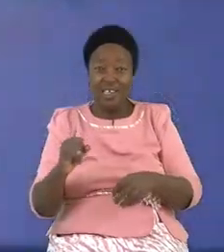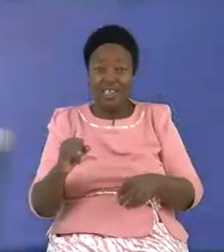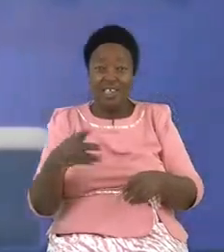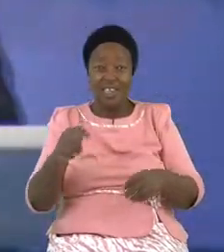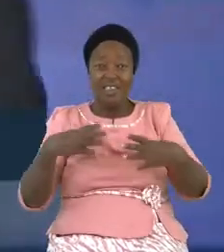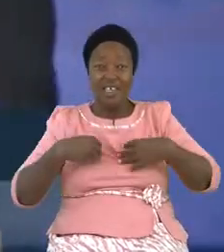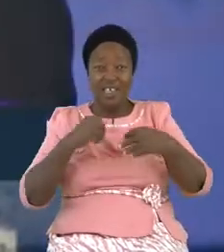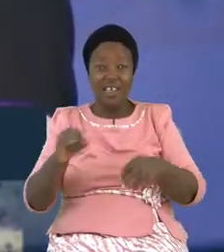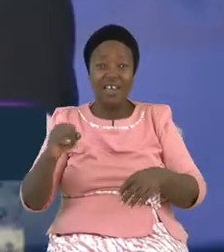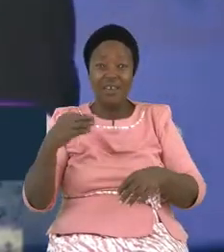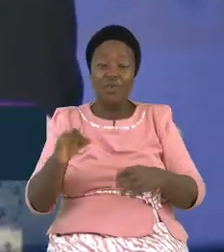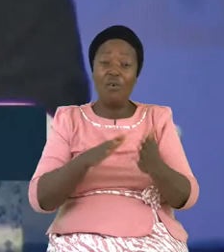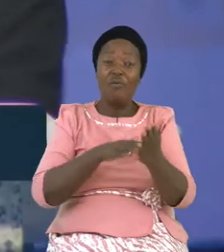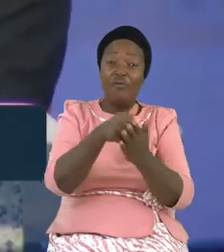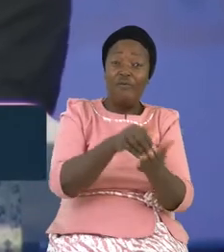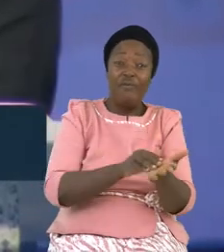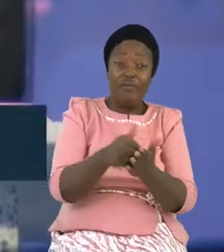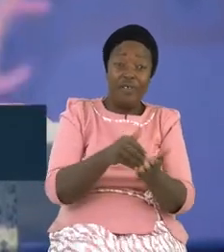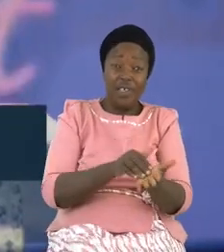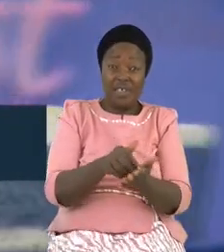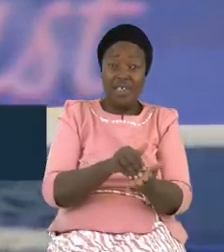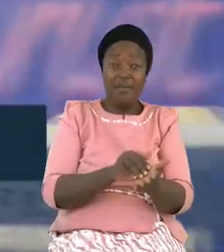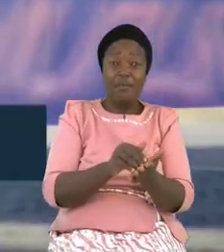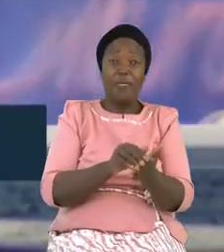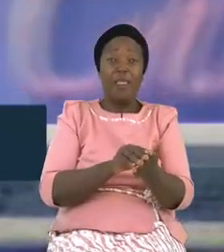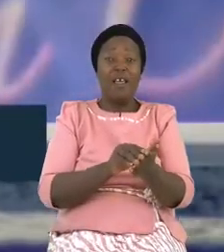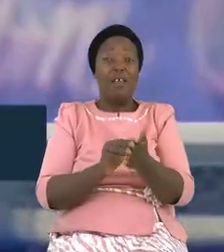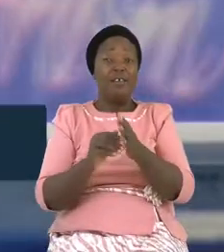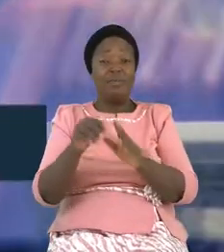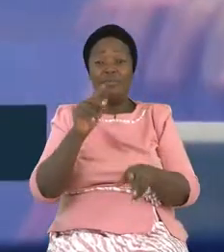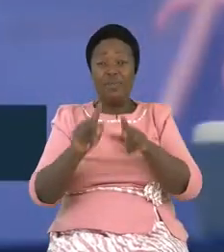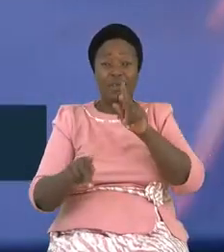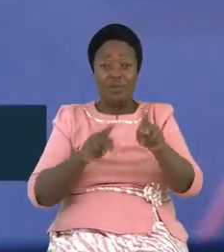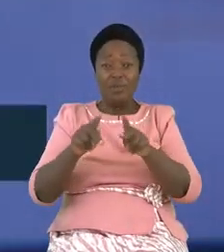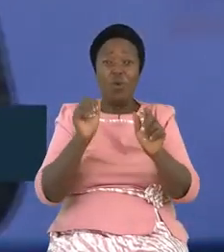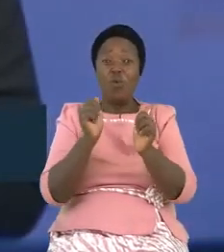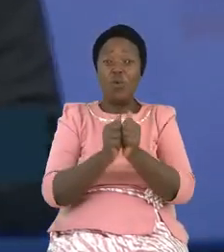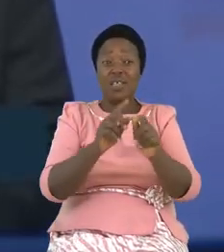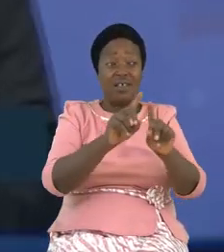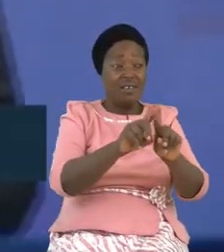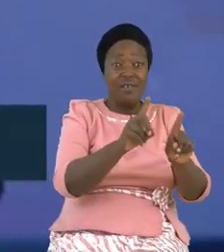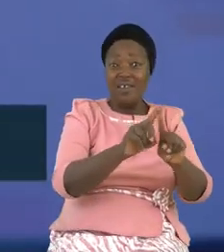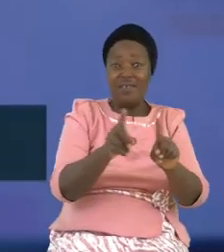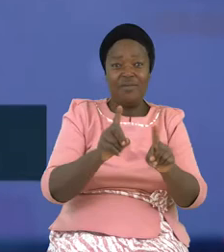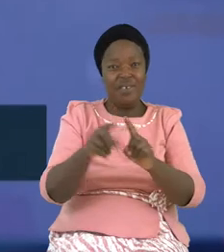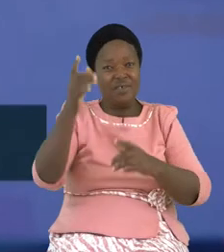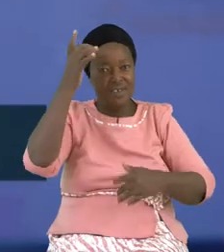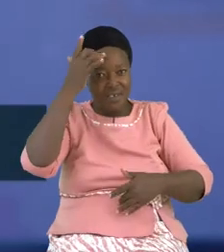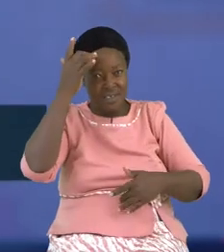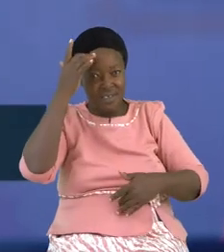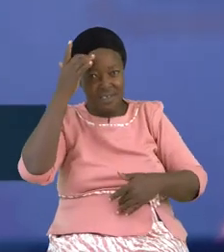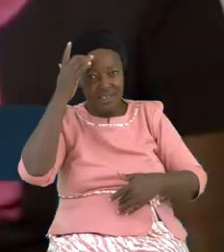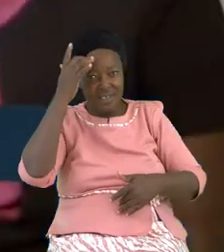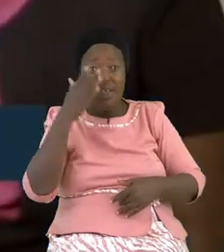the healing of feeble victims of diverse diseases. There is healing. I said there is